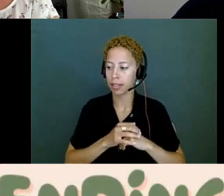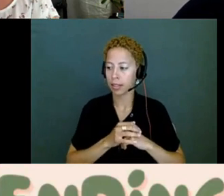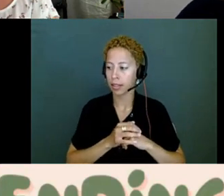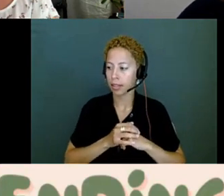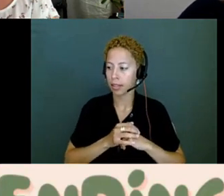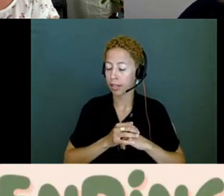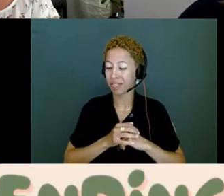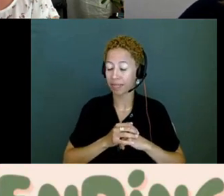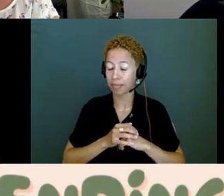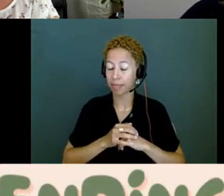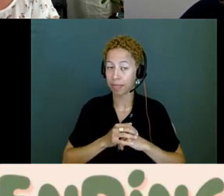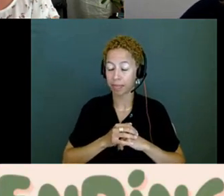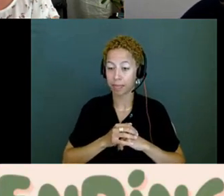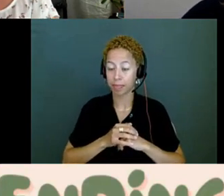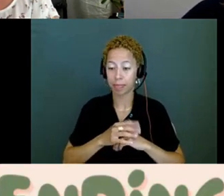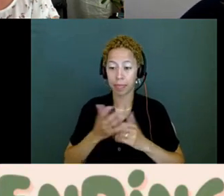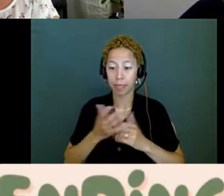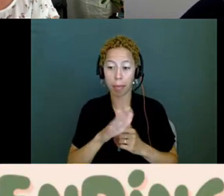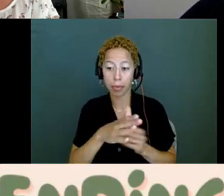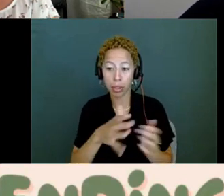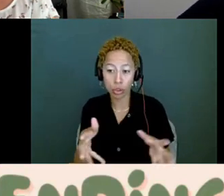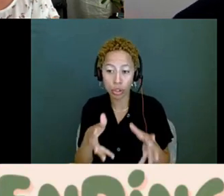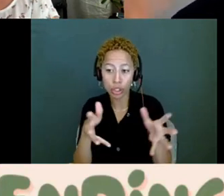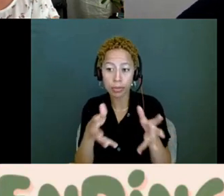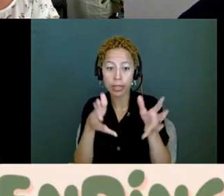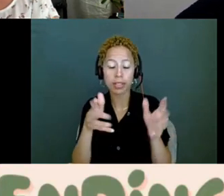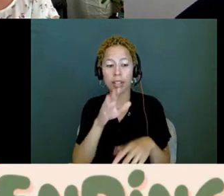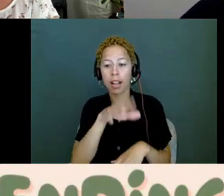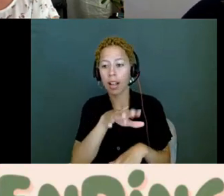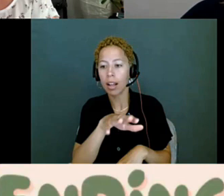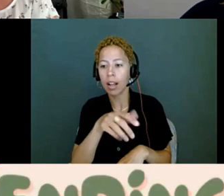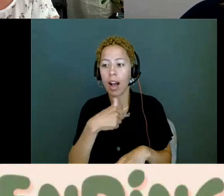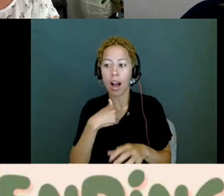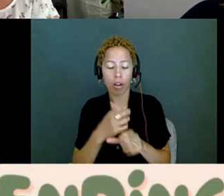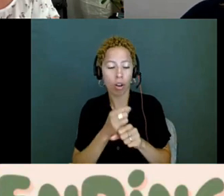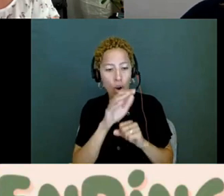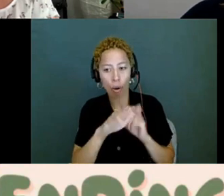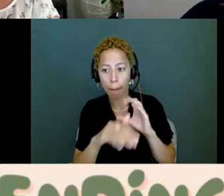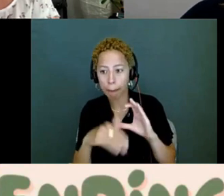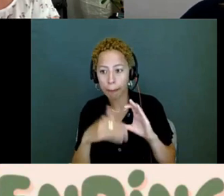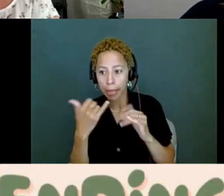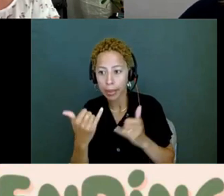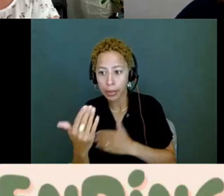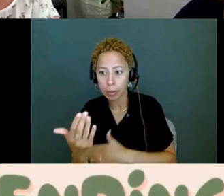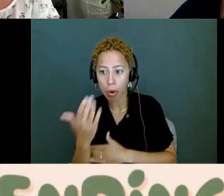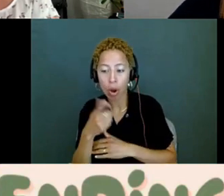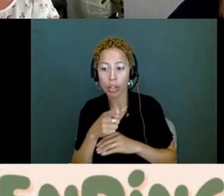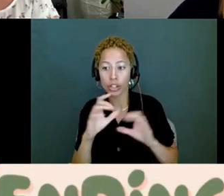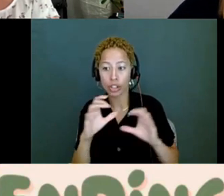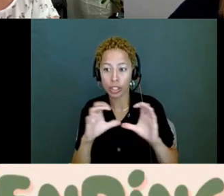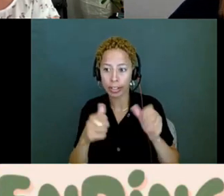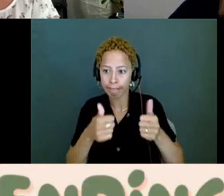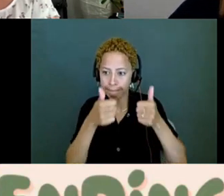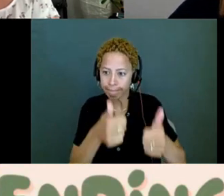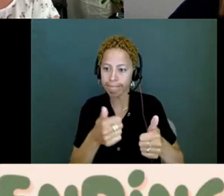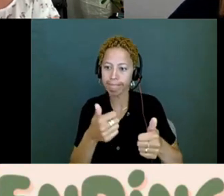I can send them encouragement. Hey, I got your email this morning. Good job with the certificates. Fantastic. Like